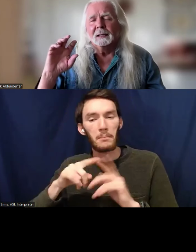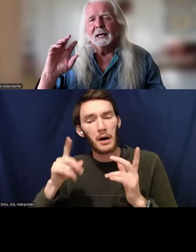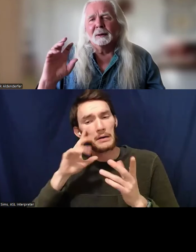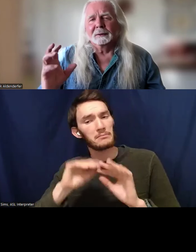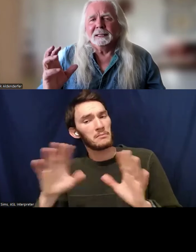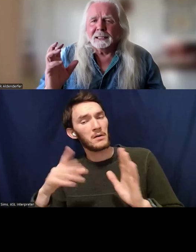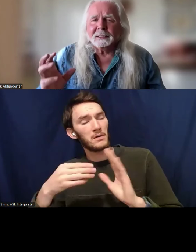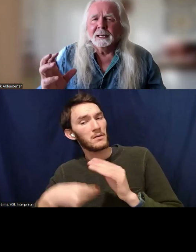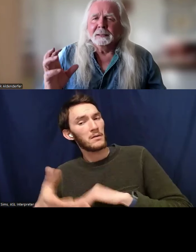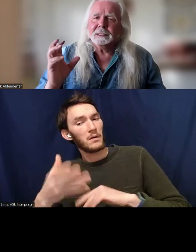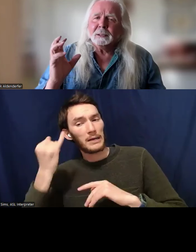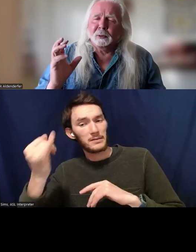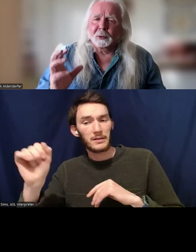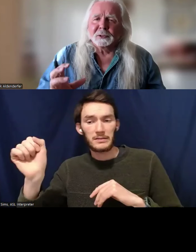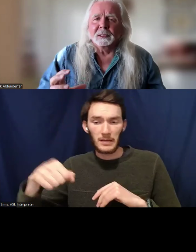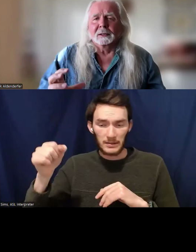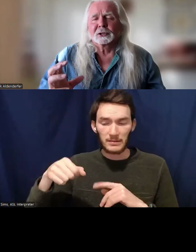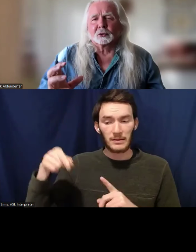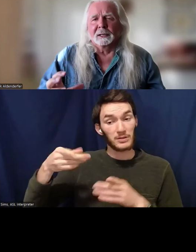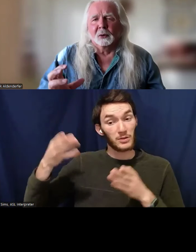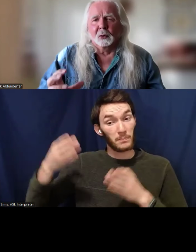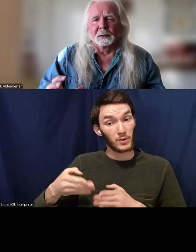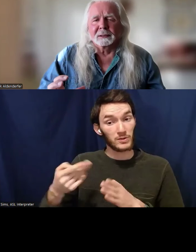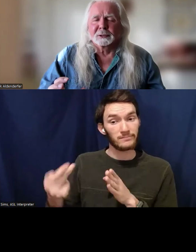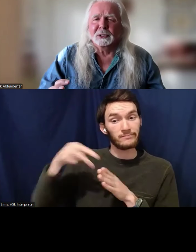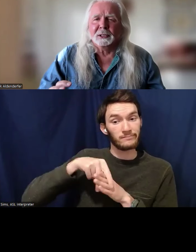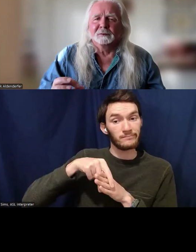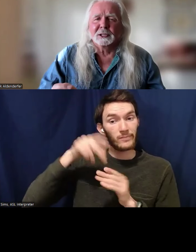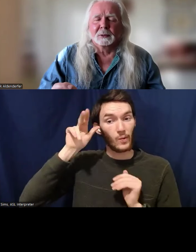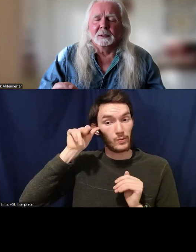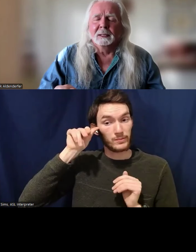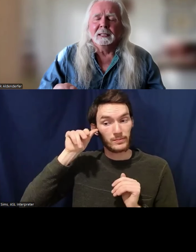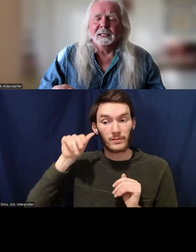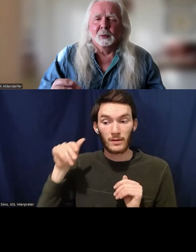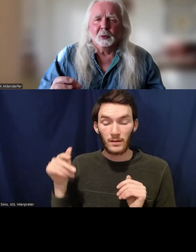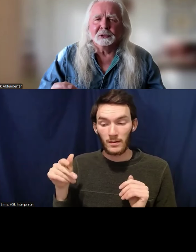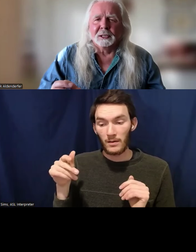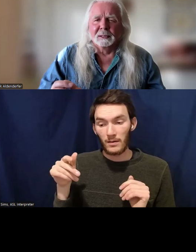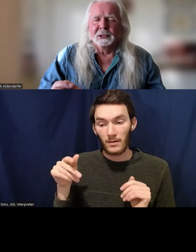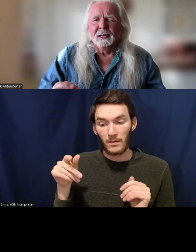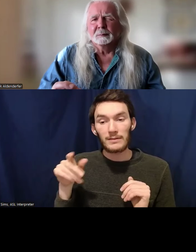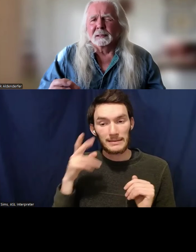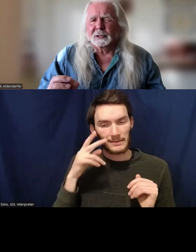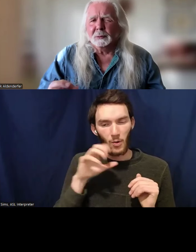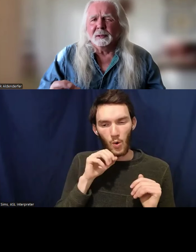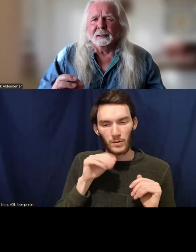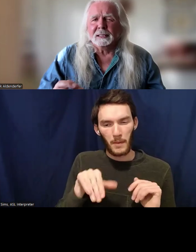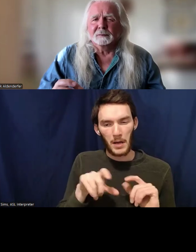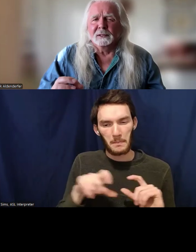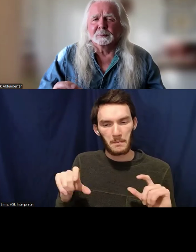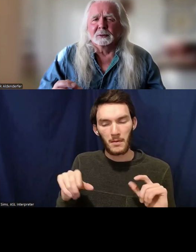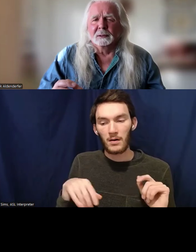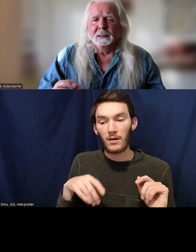idea about, yes, this is a person astride a horse, especially visible in the orange image, but somewhat